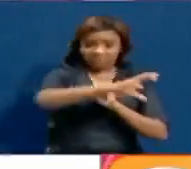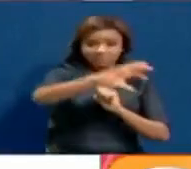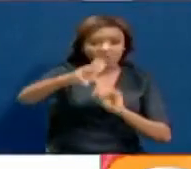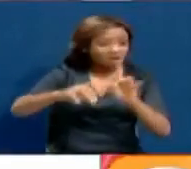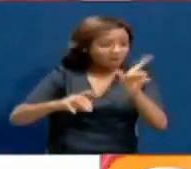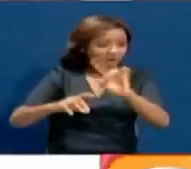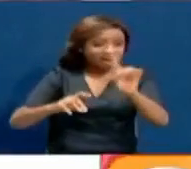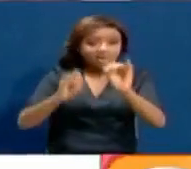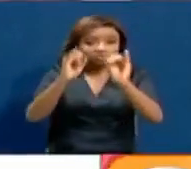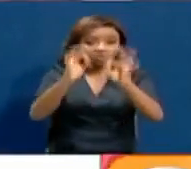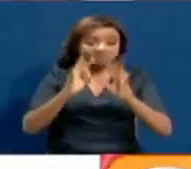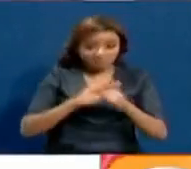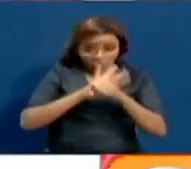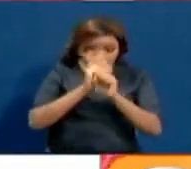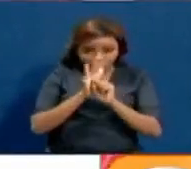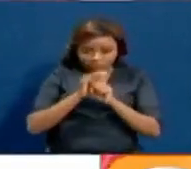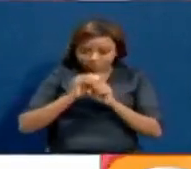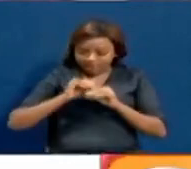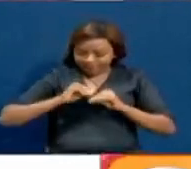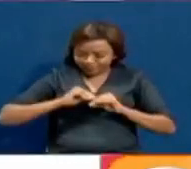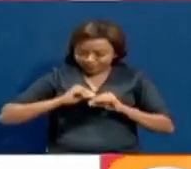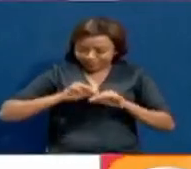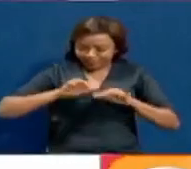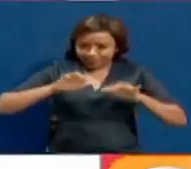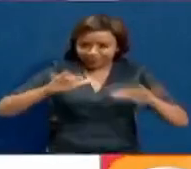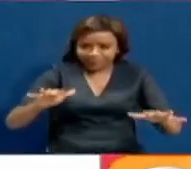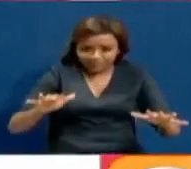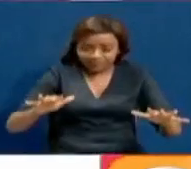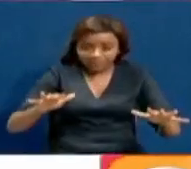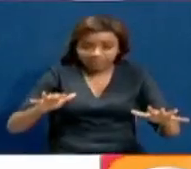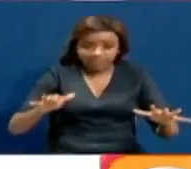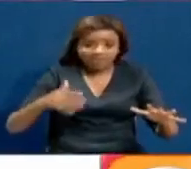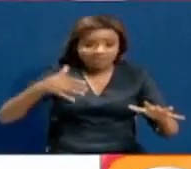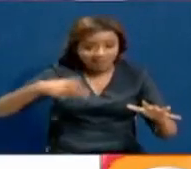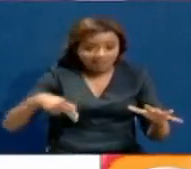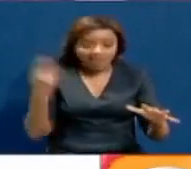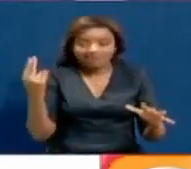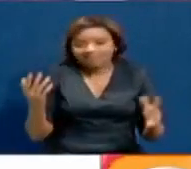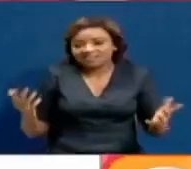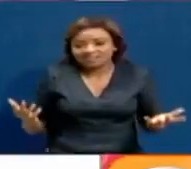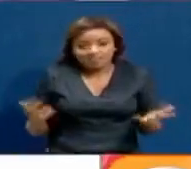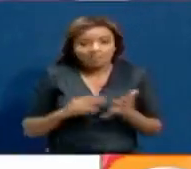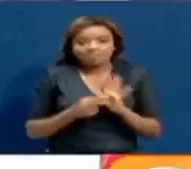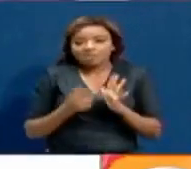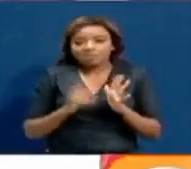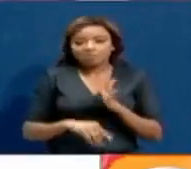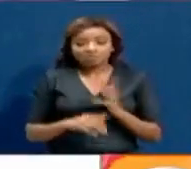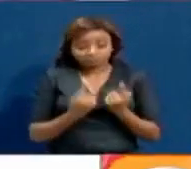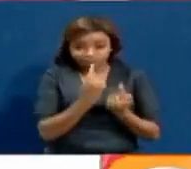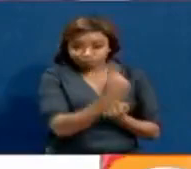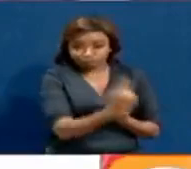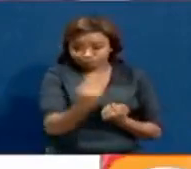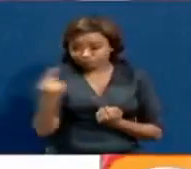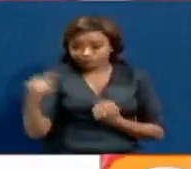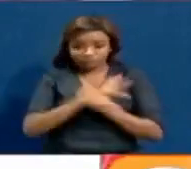if it escalates, if the virus continues to hit us in the manner that it is, it means that each county